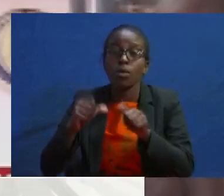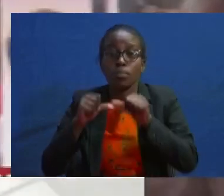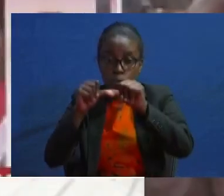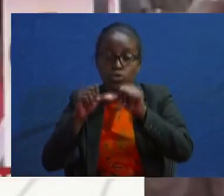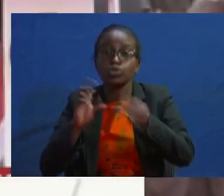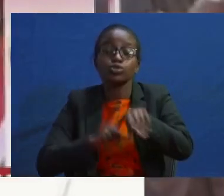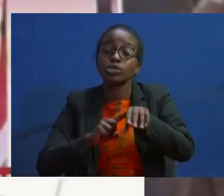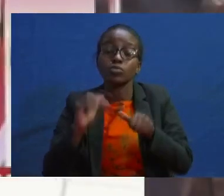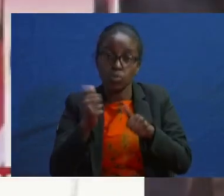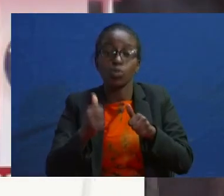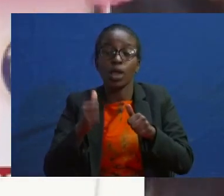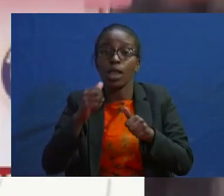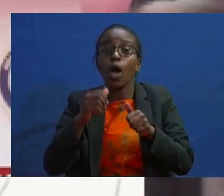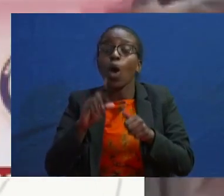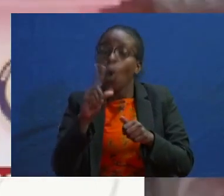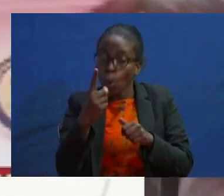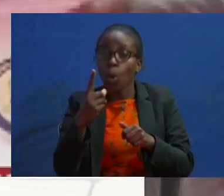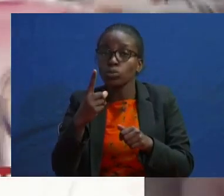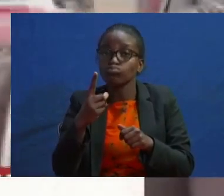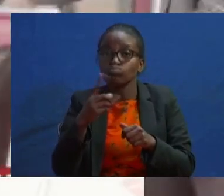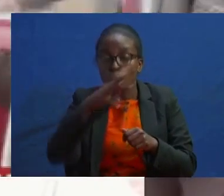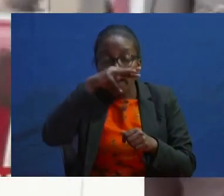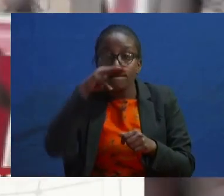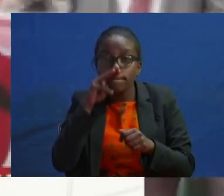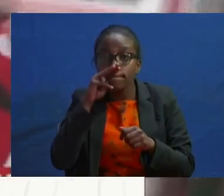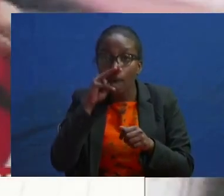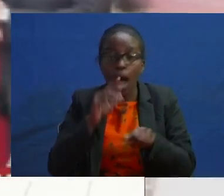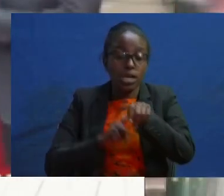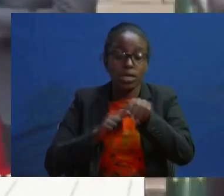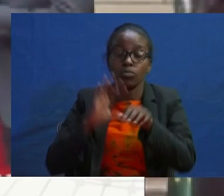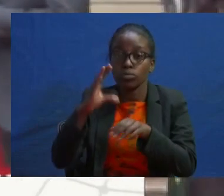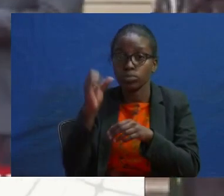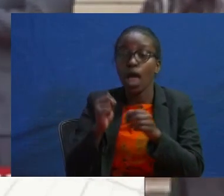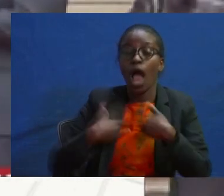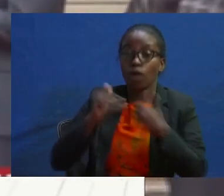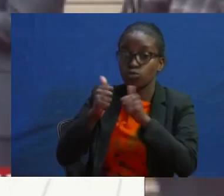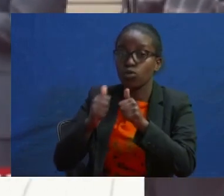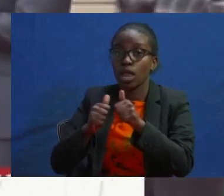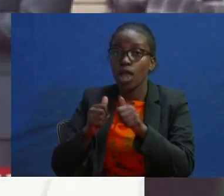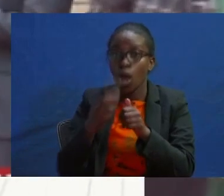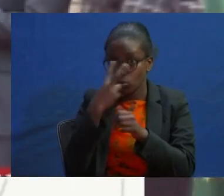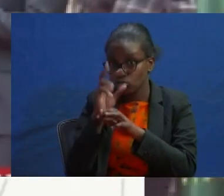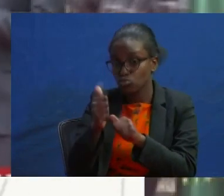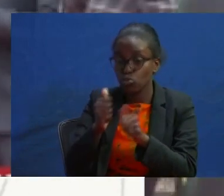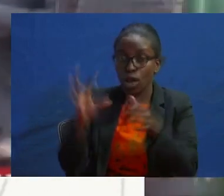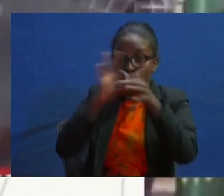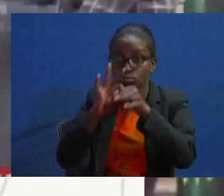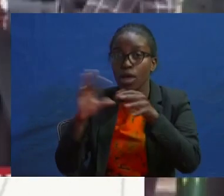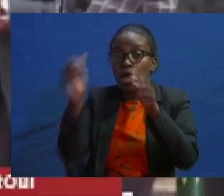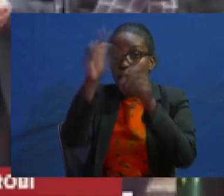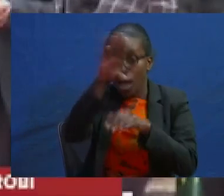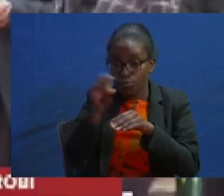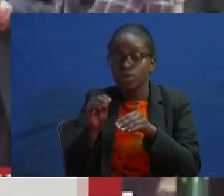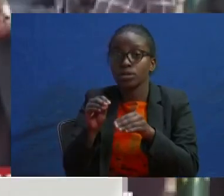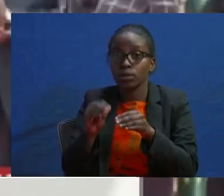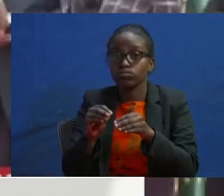media briefing with Prime Cabinet Secretary Musalia Mudavadi, Raila vowed to actualize his vision of uniting Africa as highlighted in